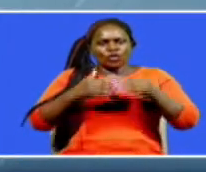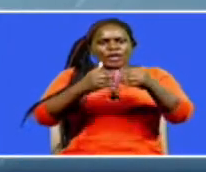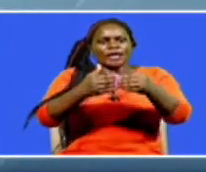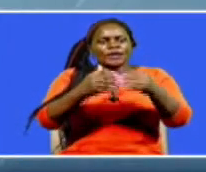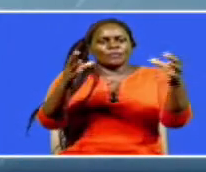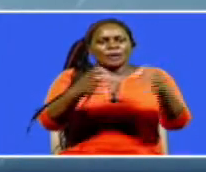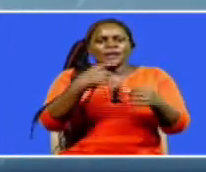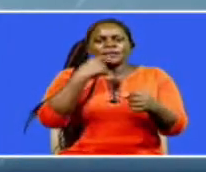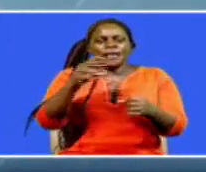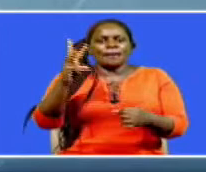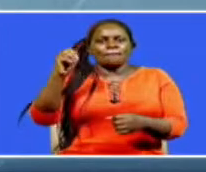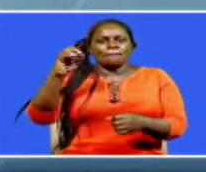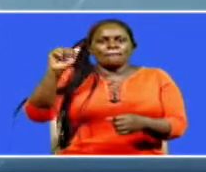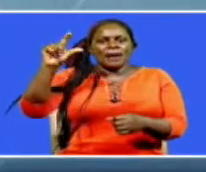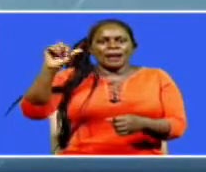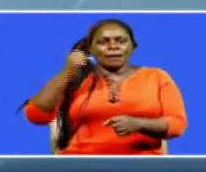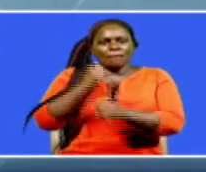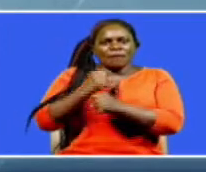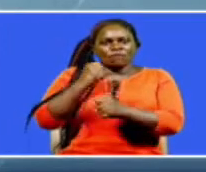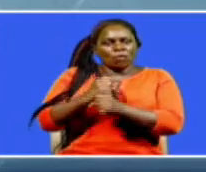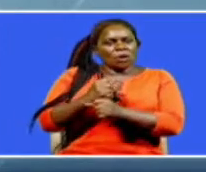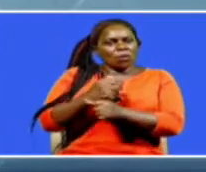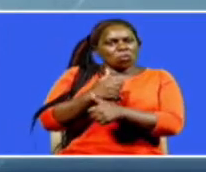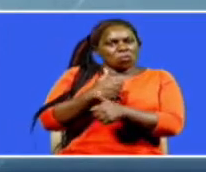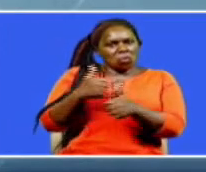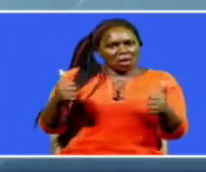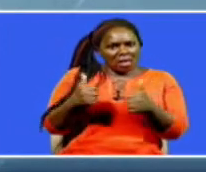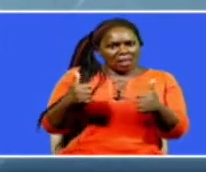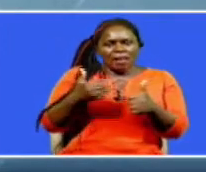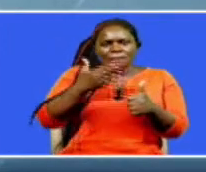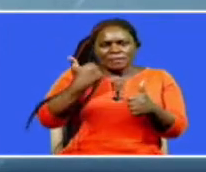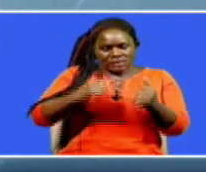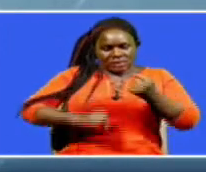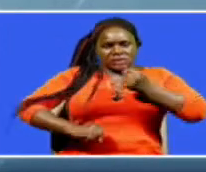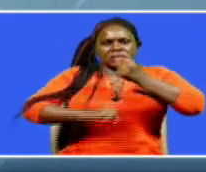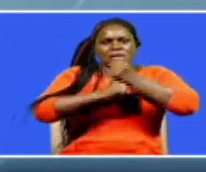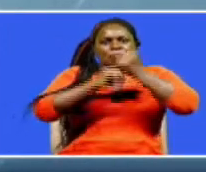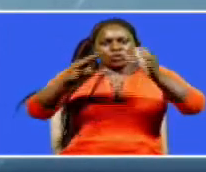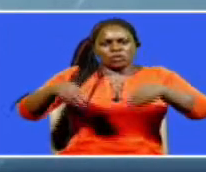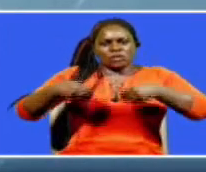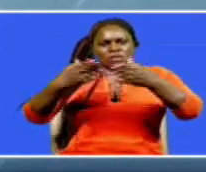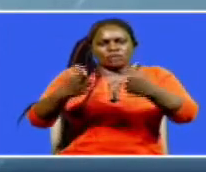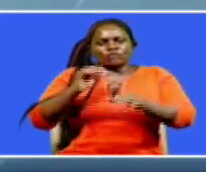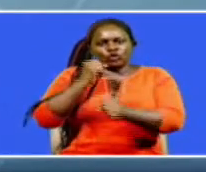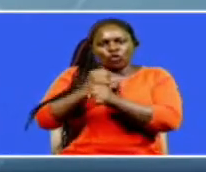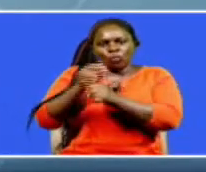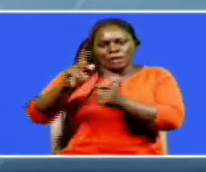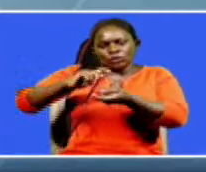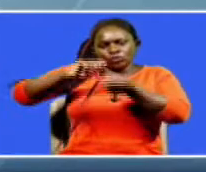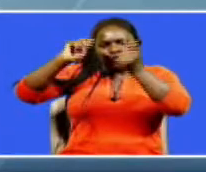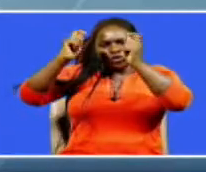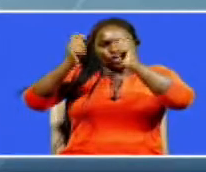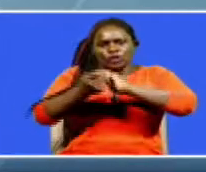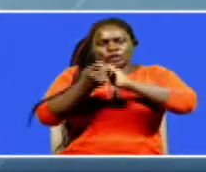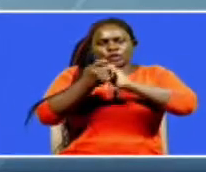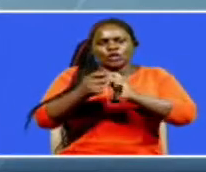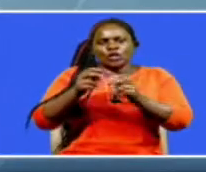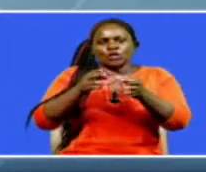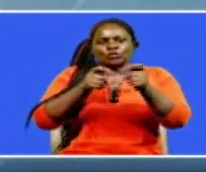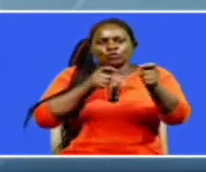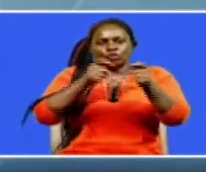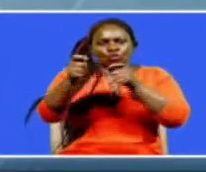Buya said Malala was a performing secretary general and should be supported in his efforts to transform the ruling